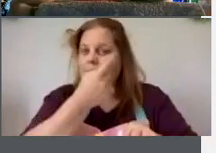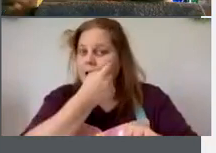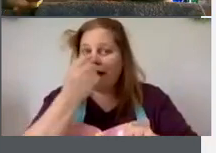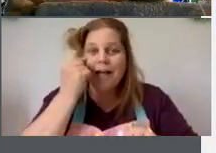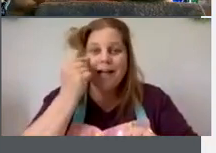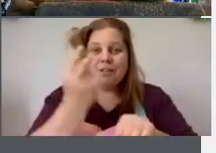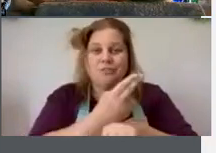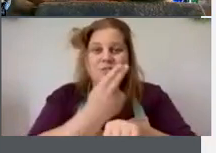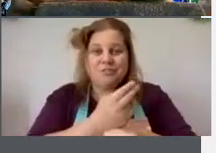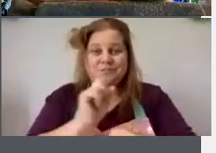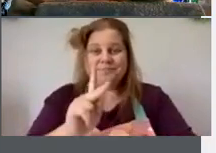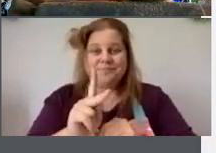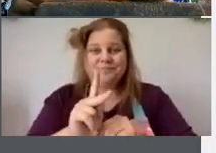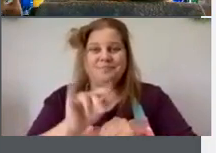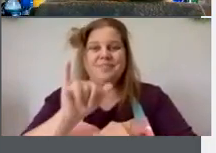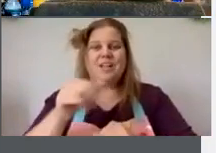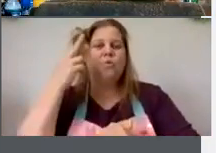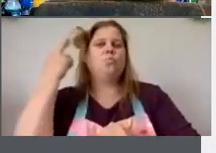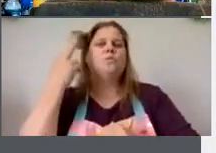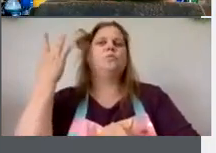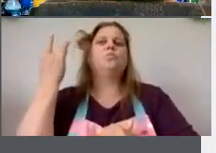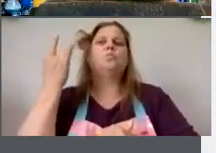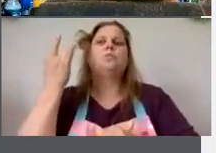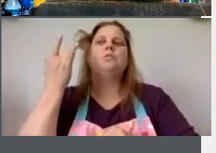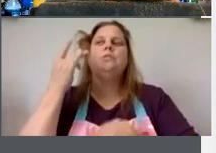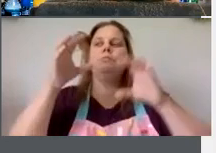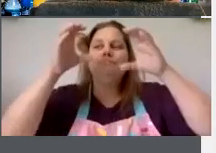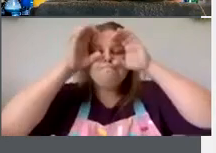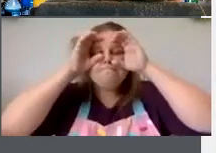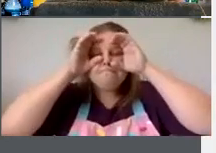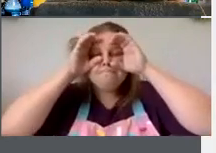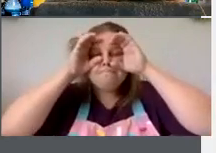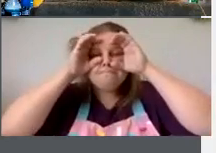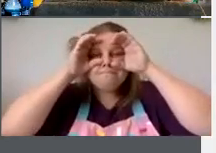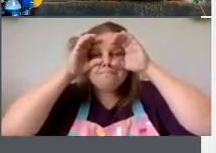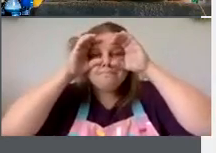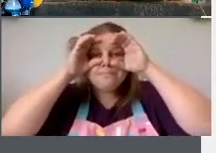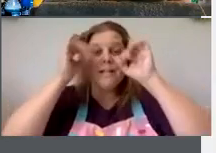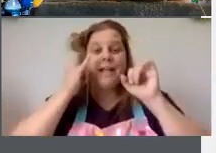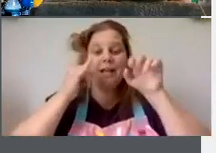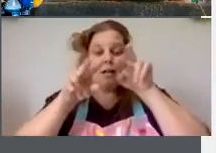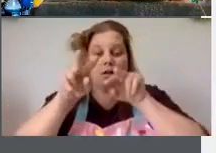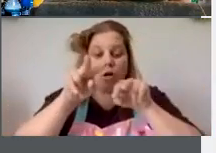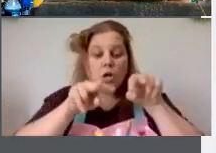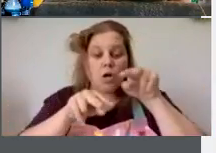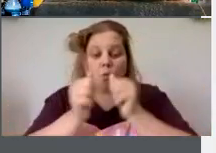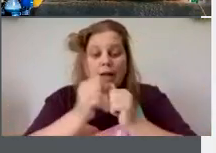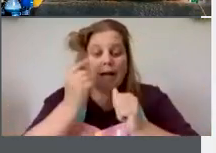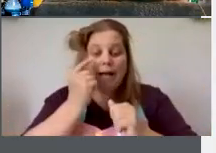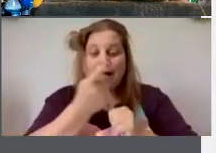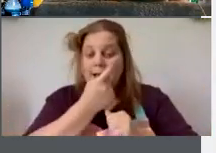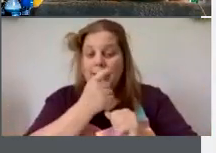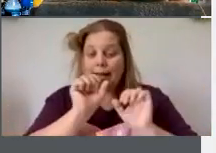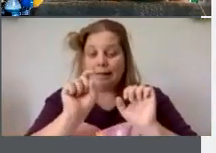Okay, that's the reason why I have these goggles on, because if I'm observing with my eyes, I want to make sure